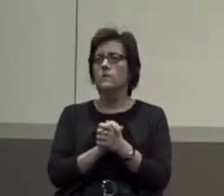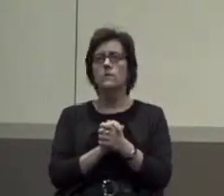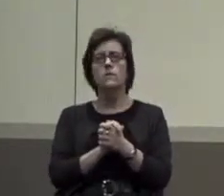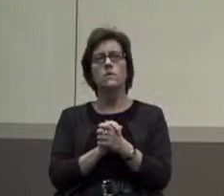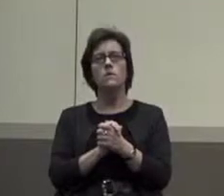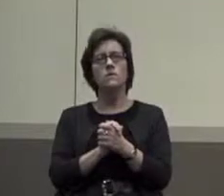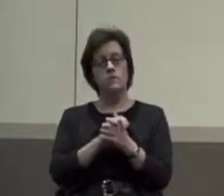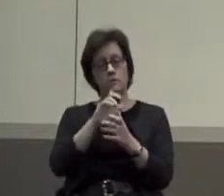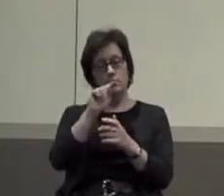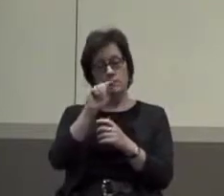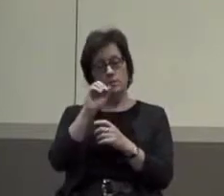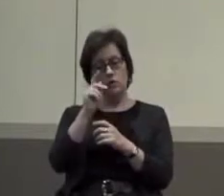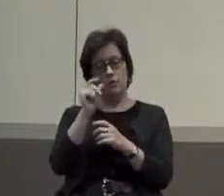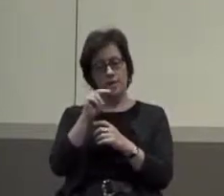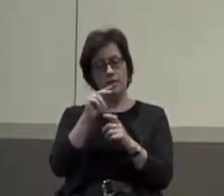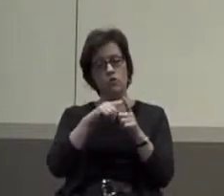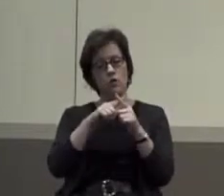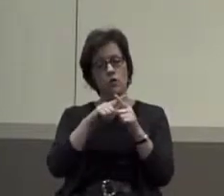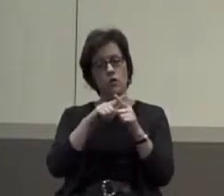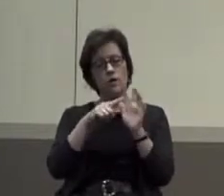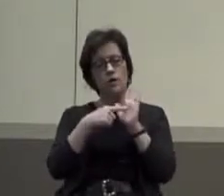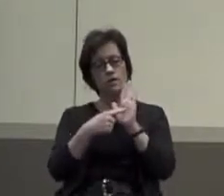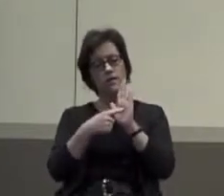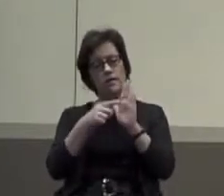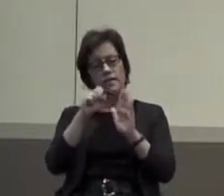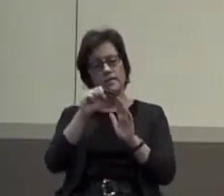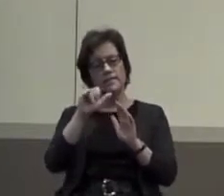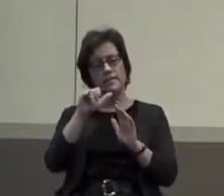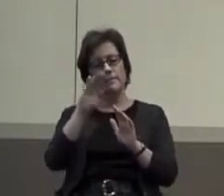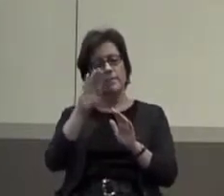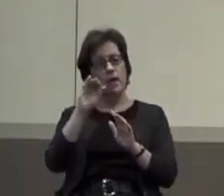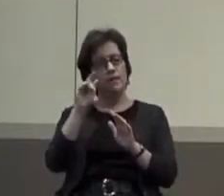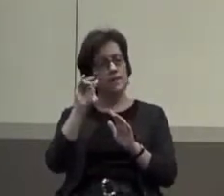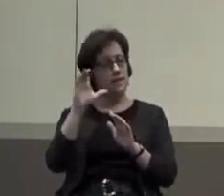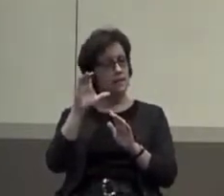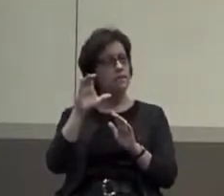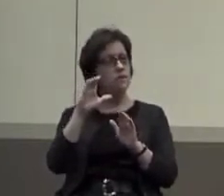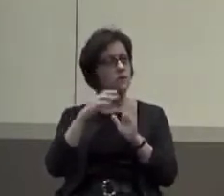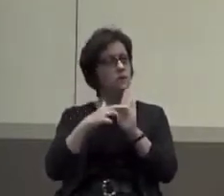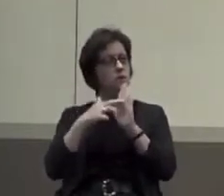reinforcers are symbolic representation for a reinforcer.